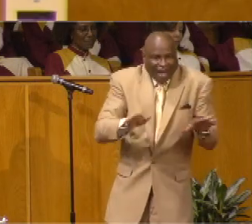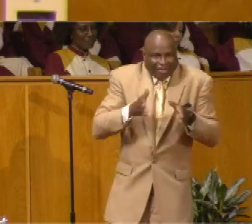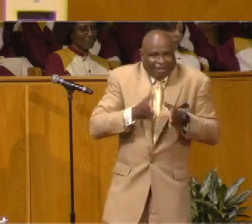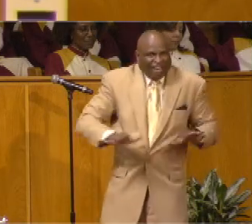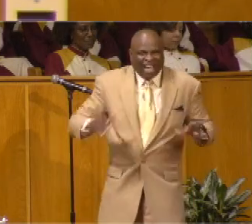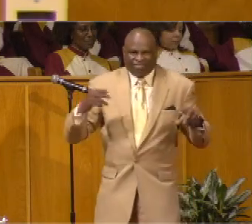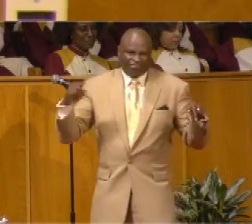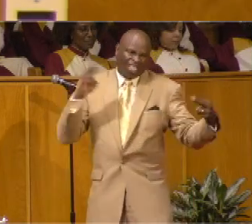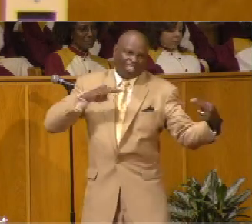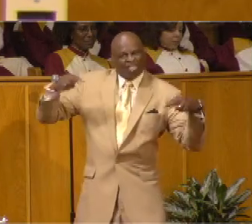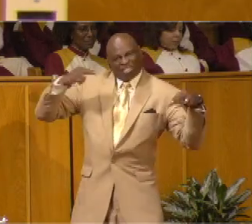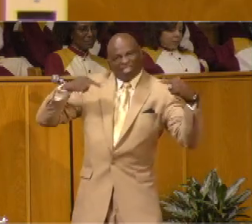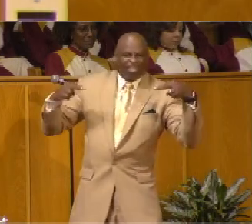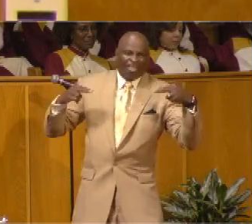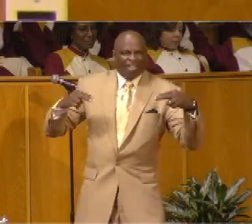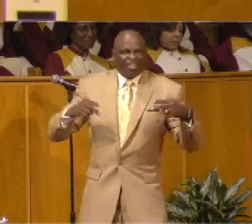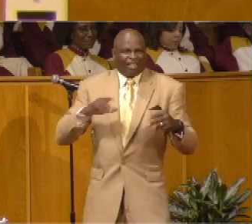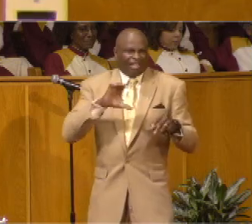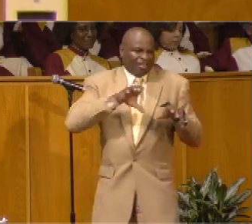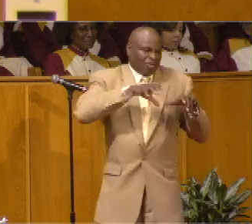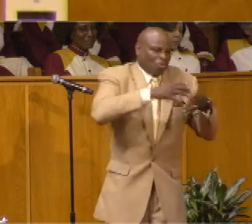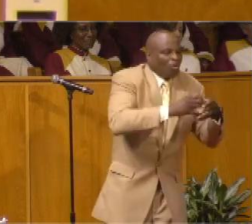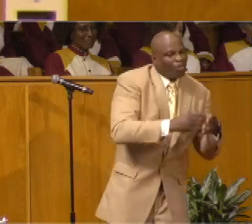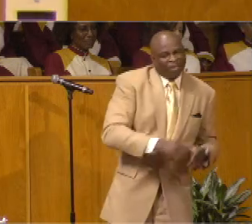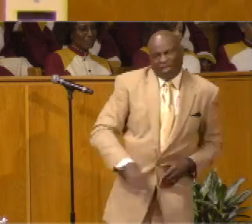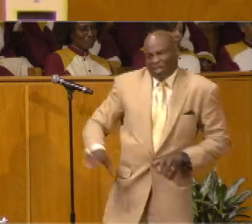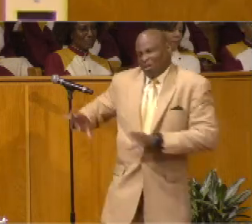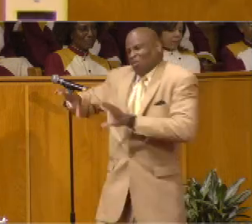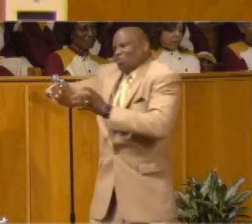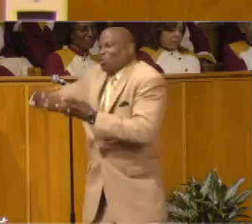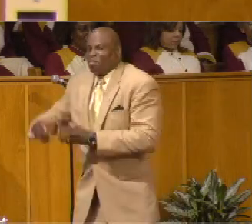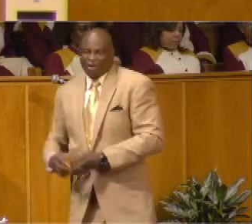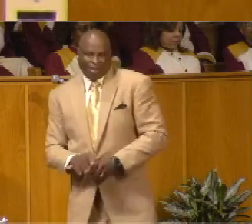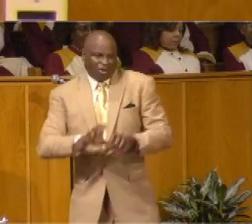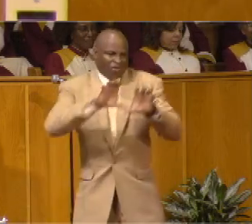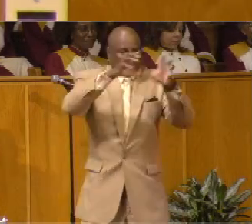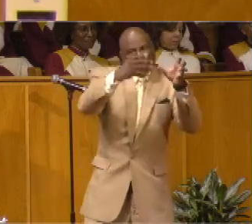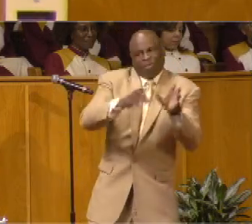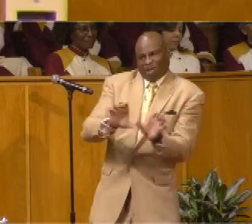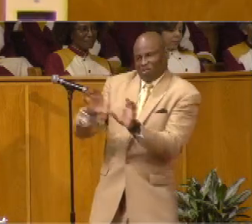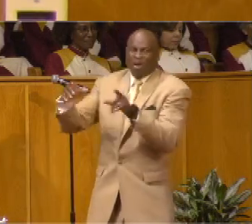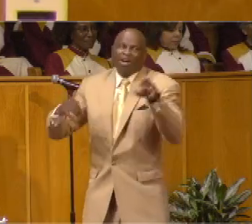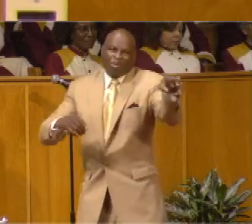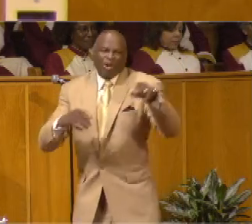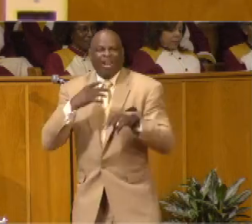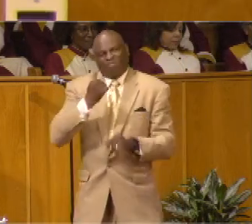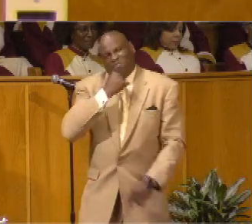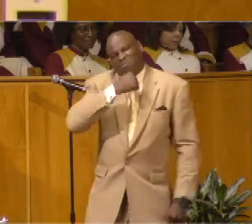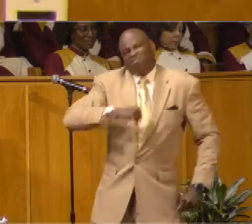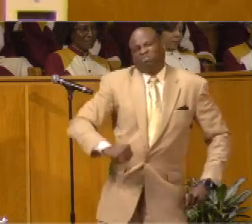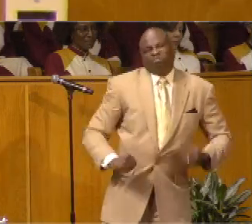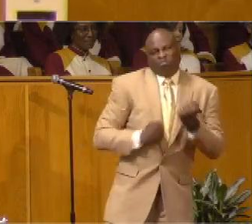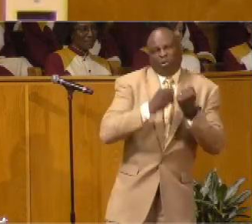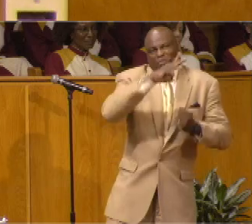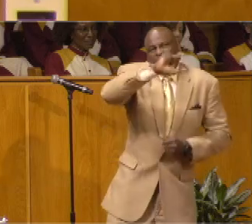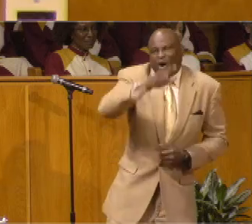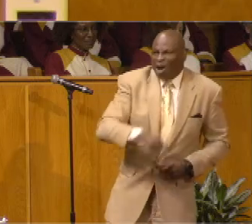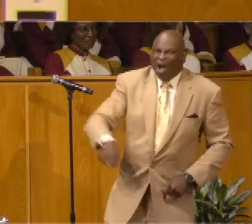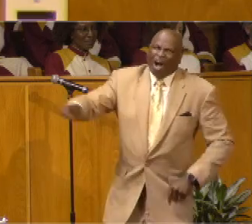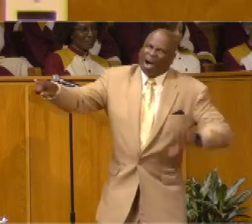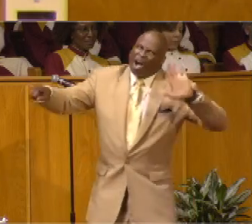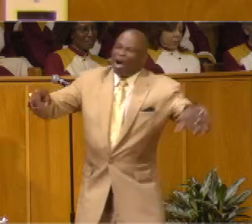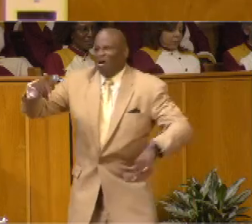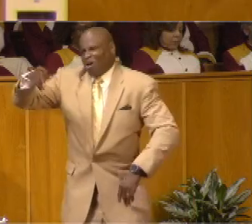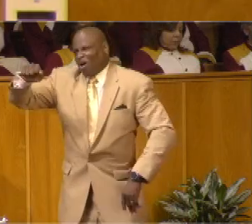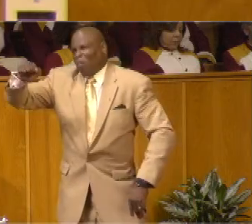themselves, split up into cliques and factions. Group over here said, "We like Paul." A group over there said, "We like Apollos."